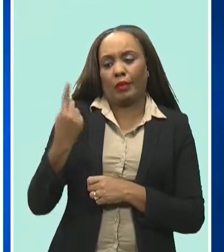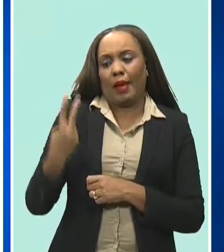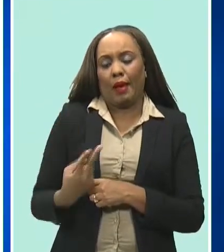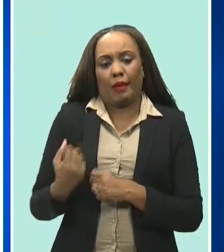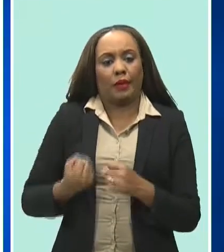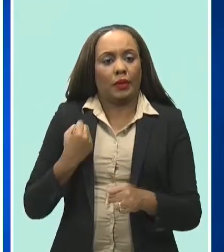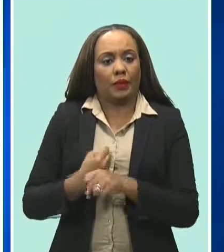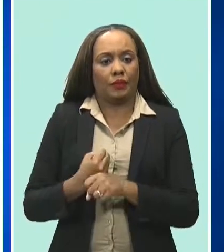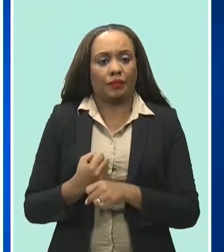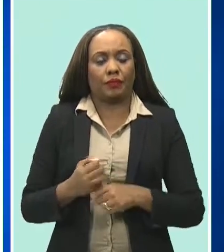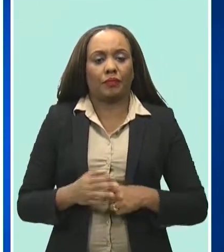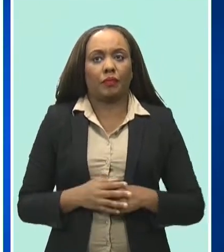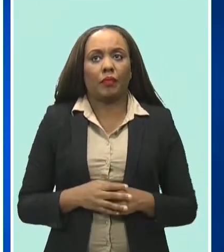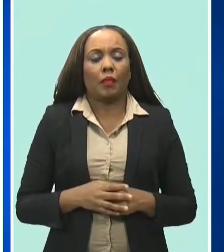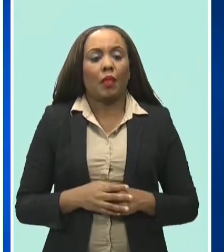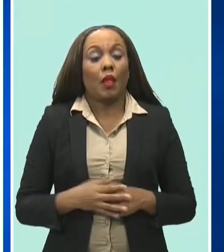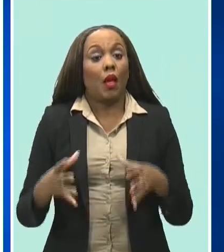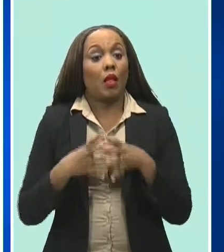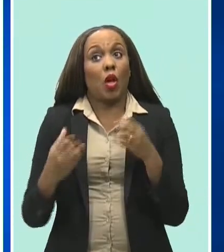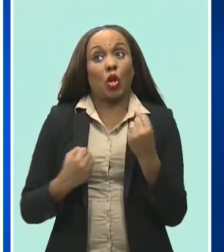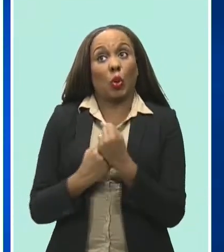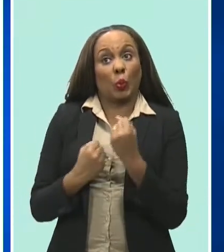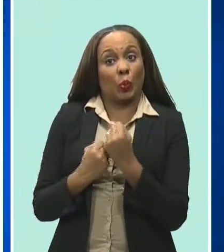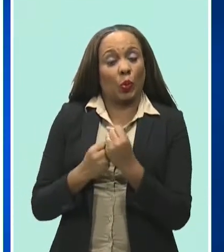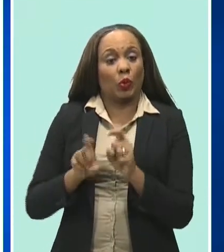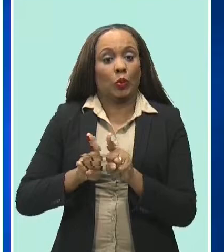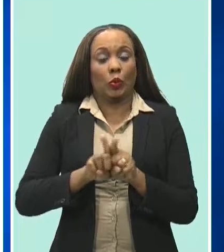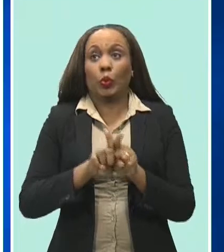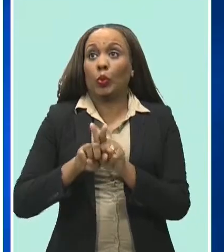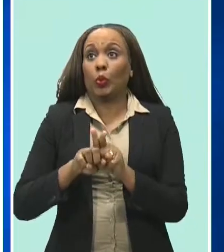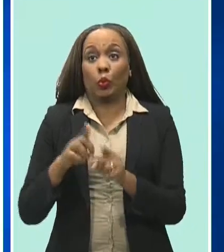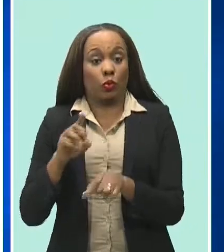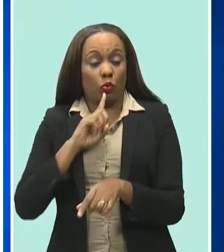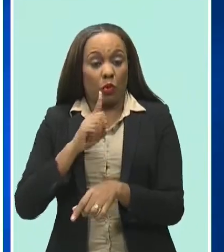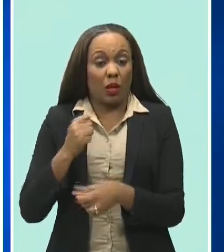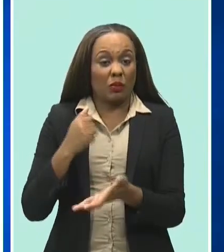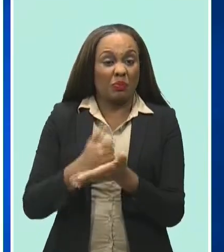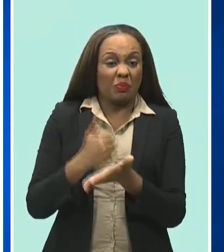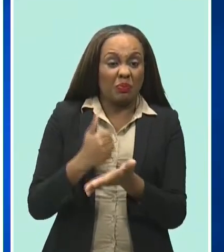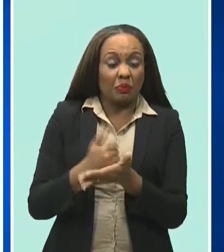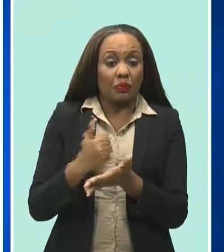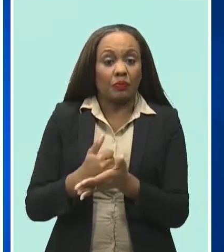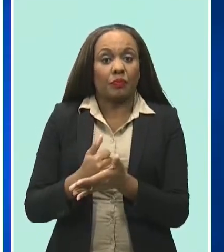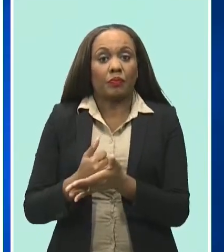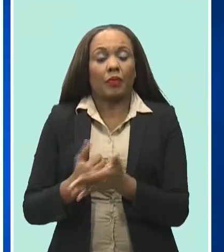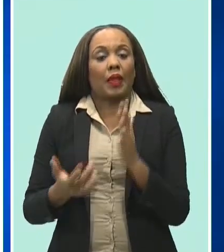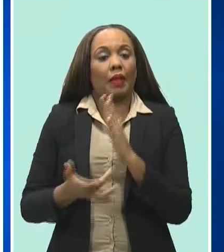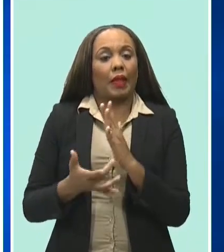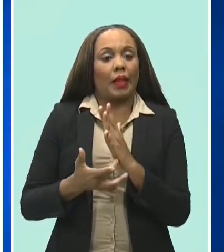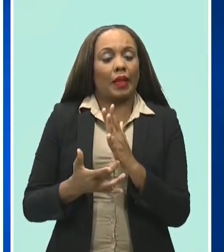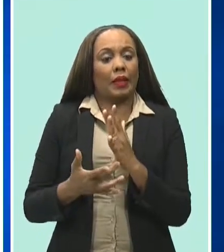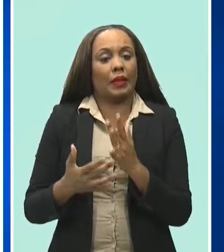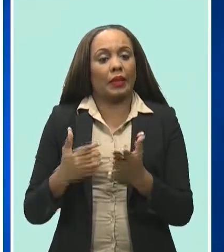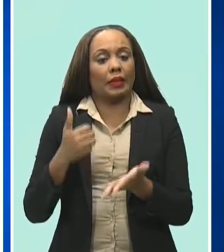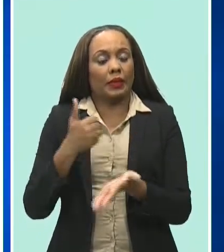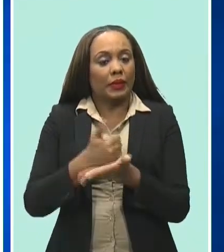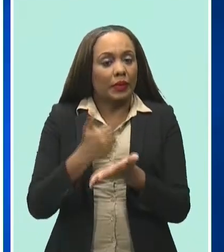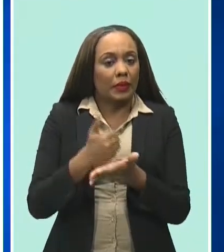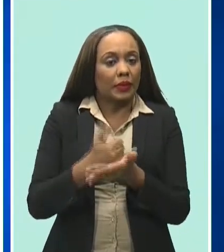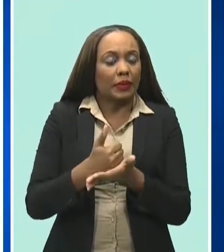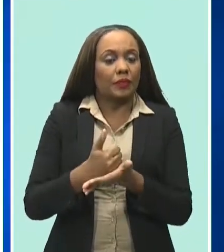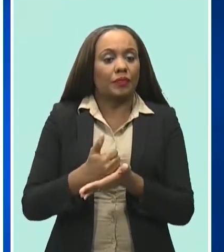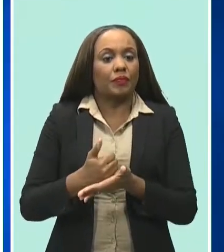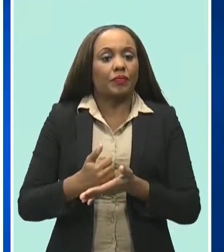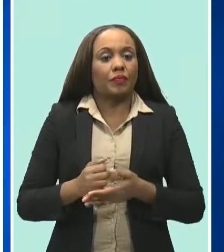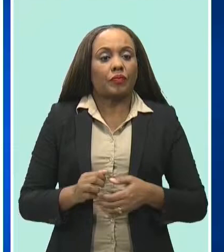support has been through mentoring and coaching, customized technical assistance, and